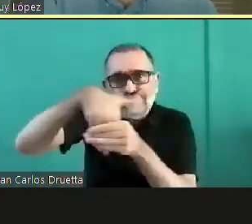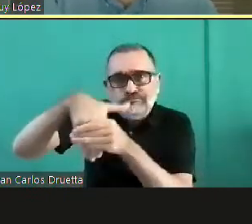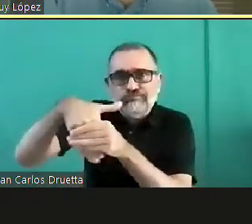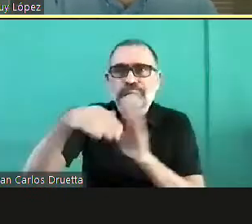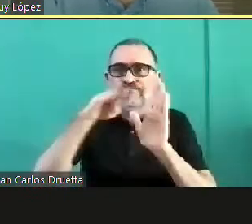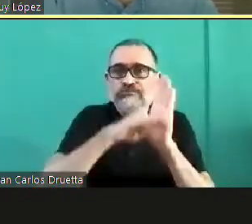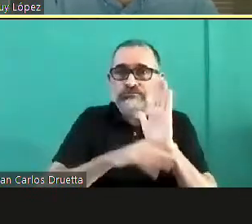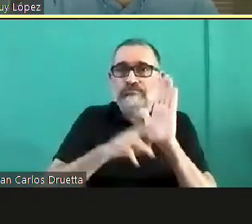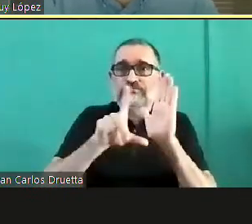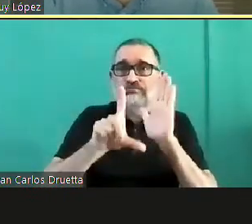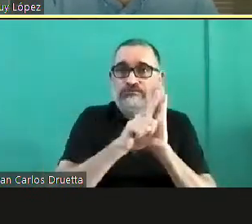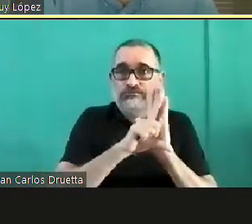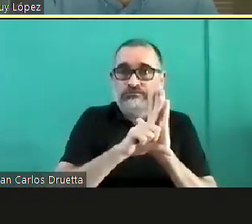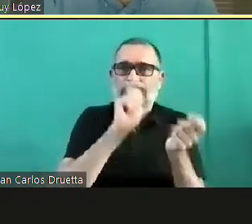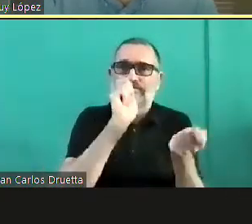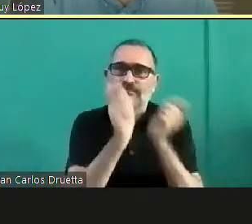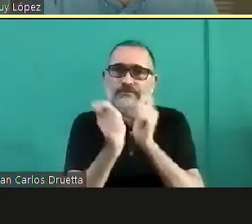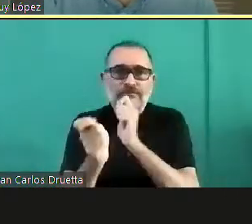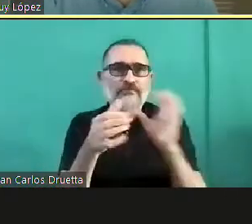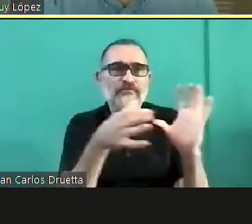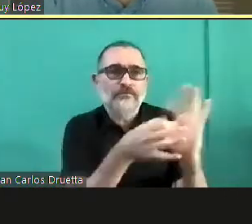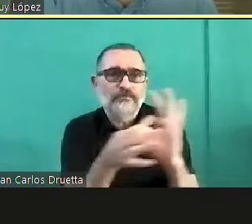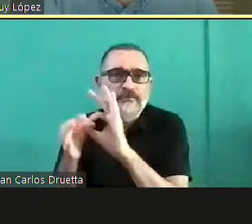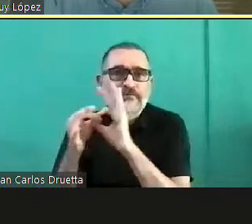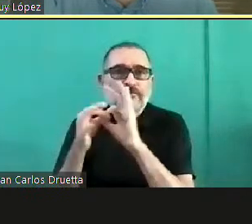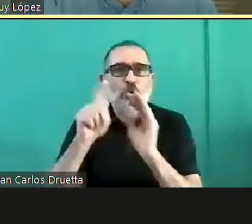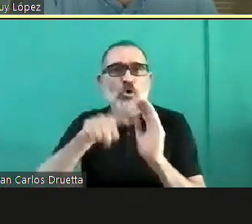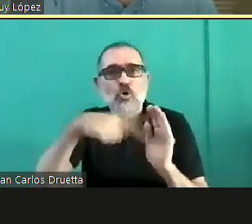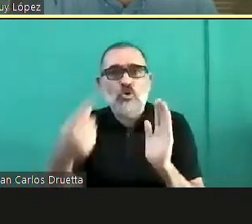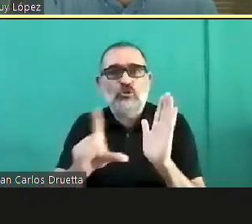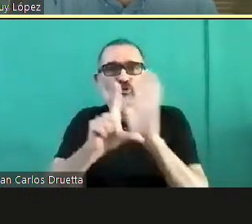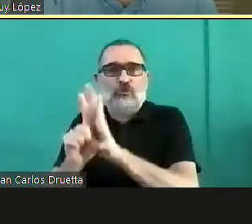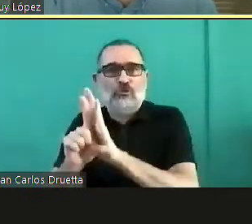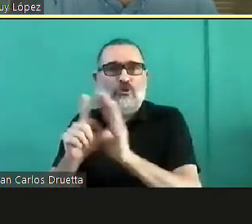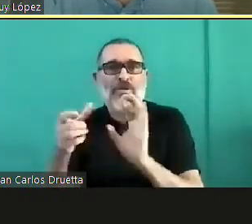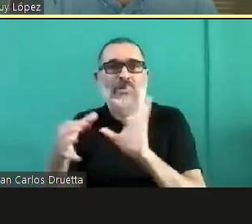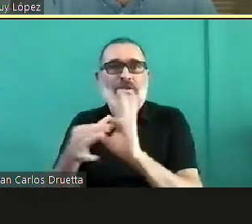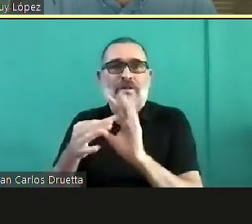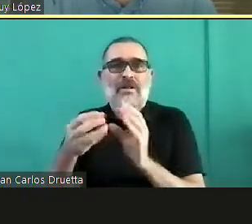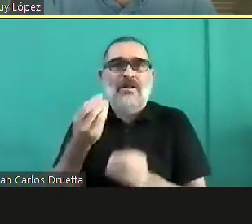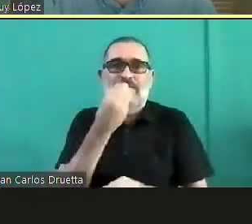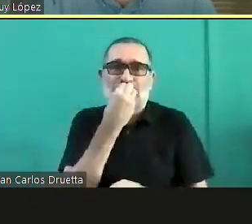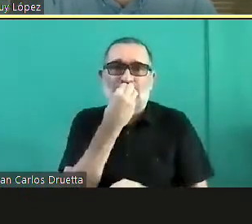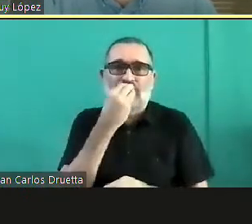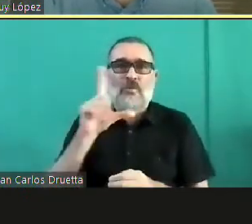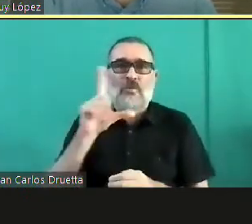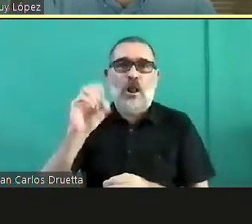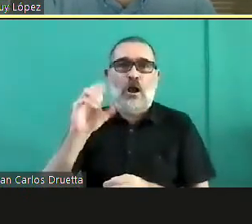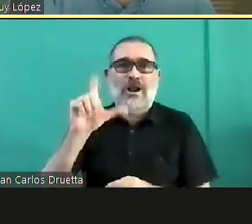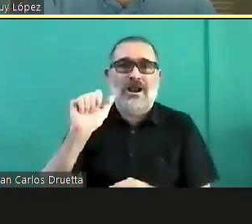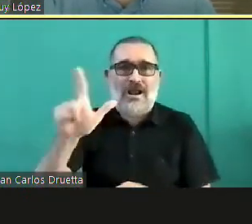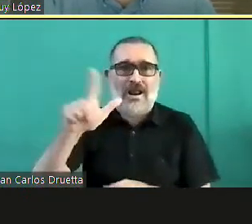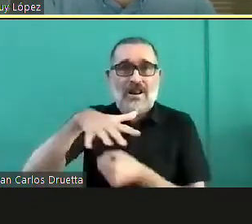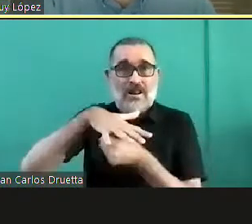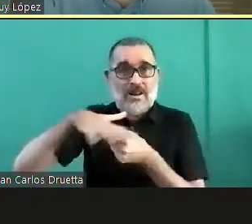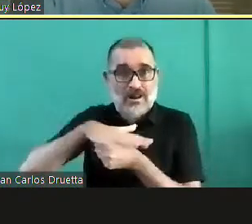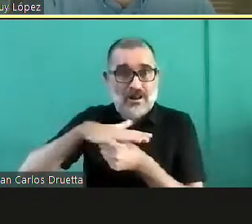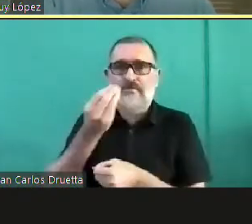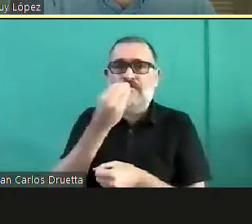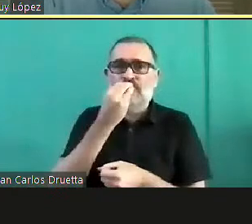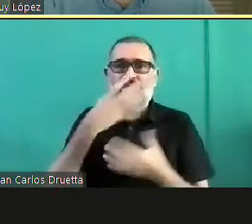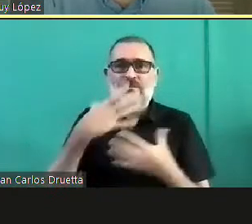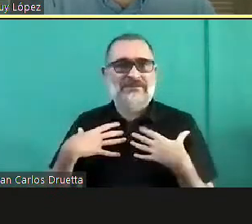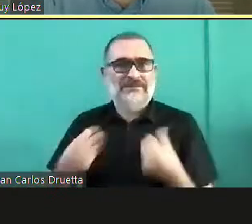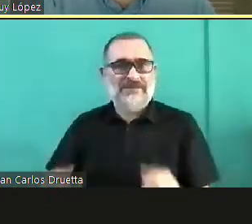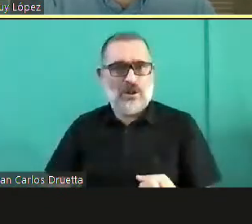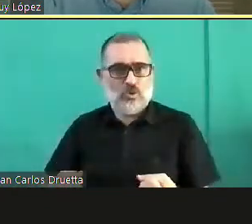and through the media, and also to increase taxes not